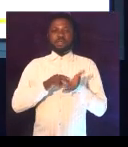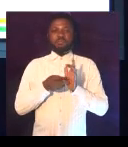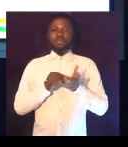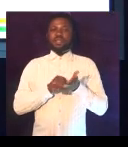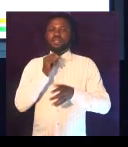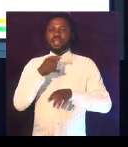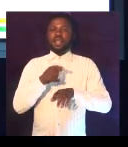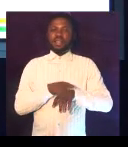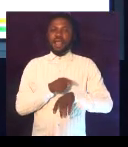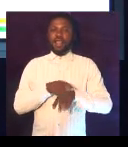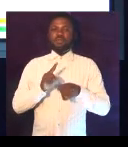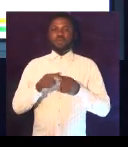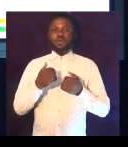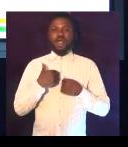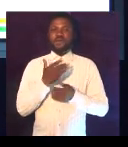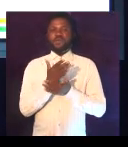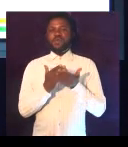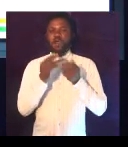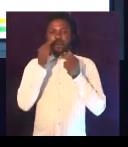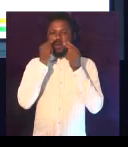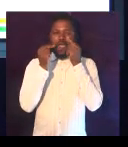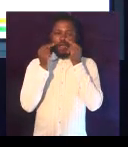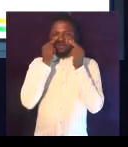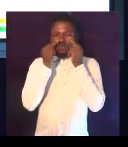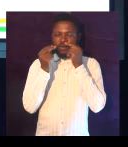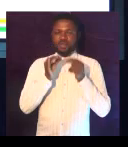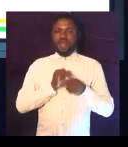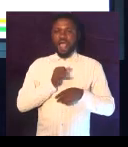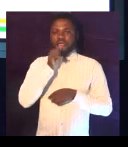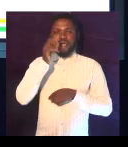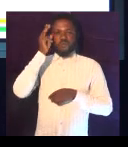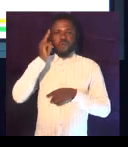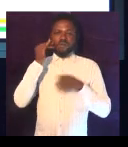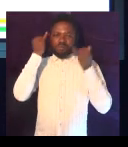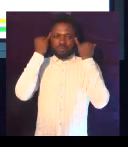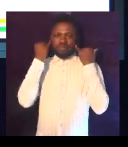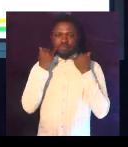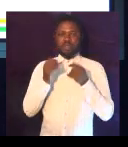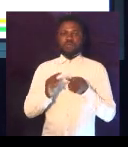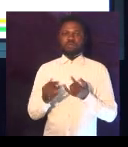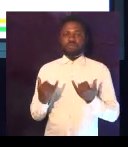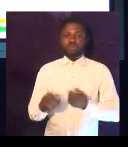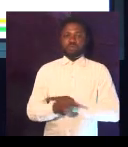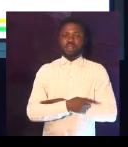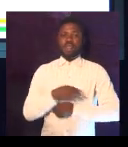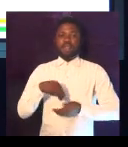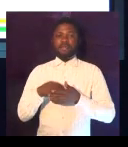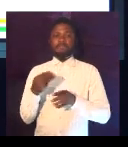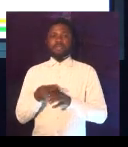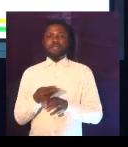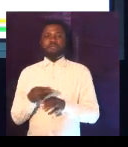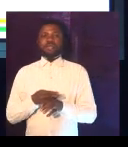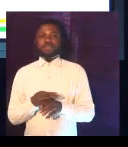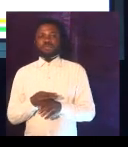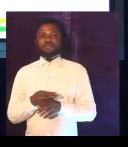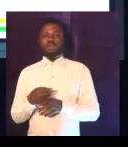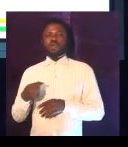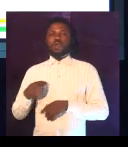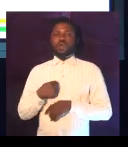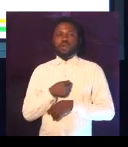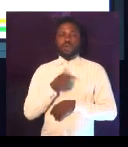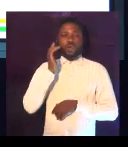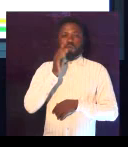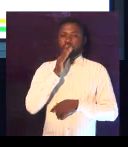that means it is time to have some fun. Hi, I'm Uncle Agbaje. Today in